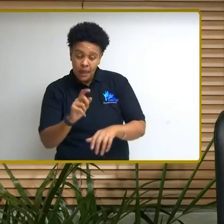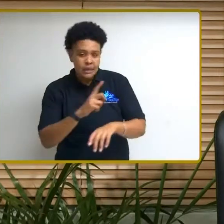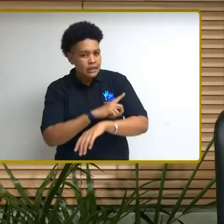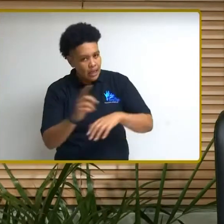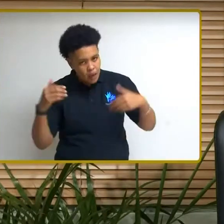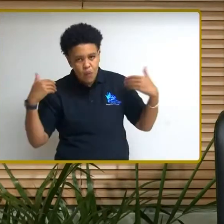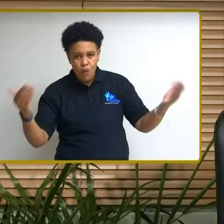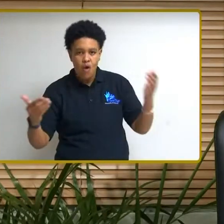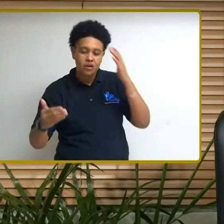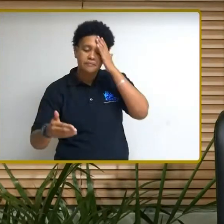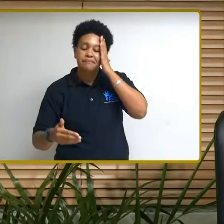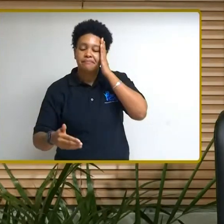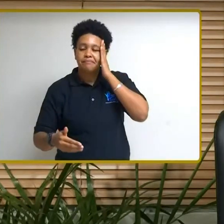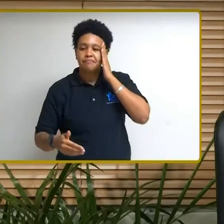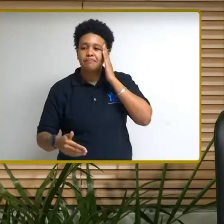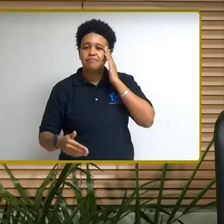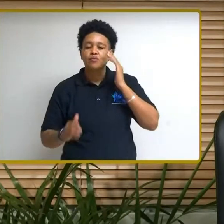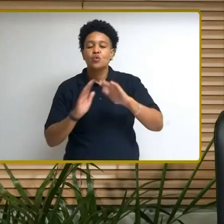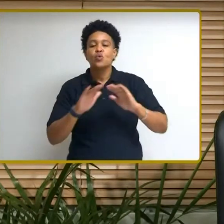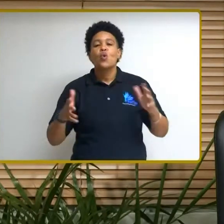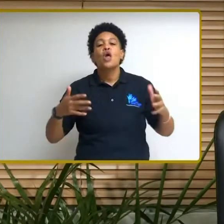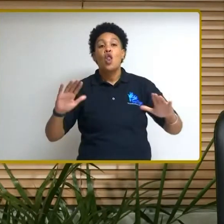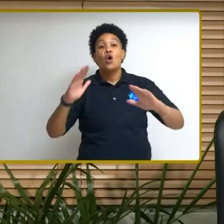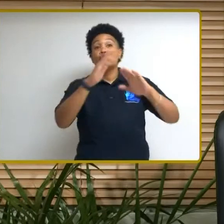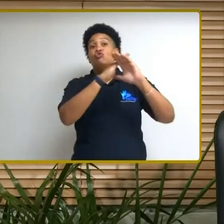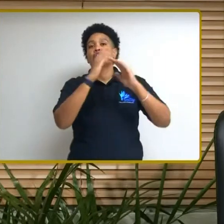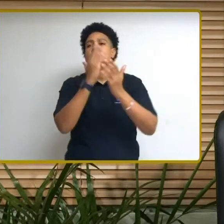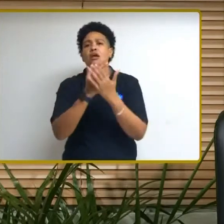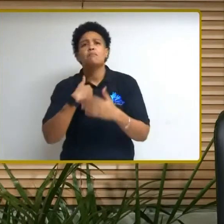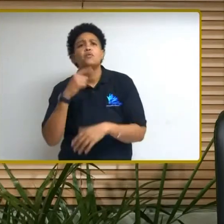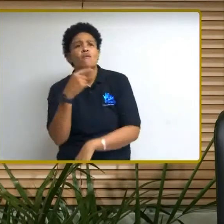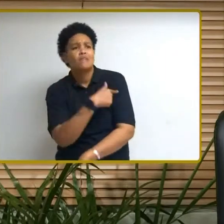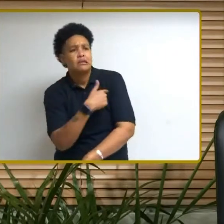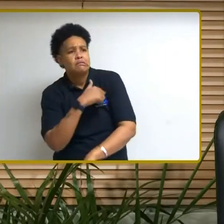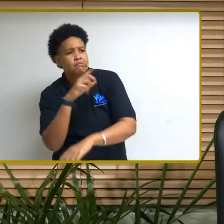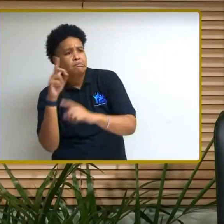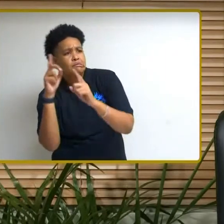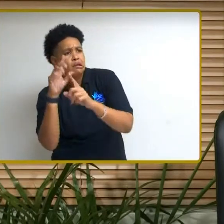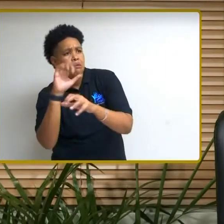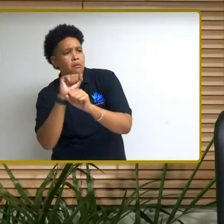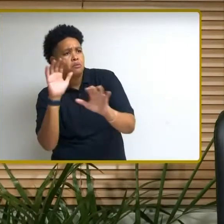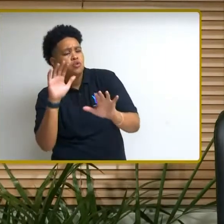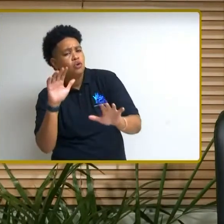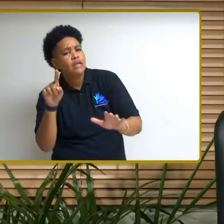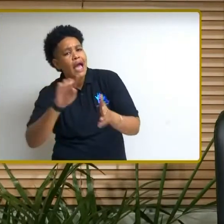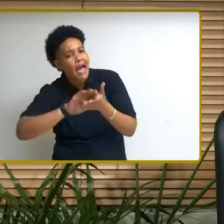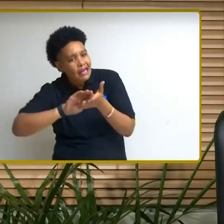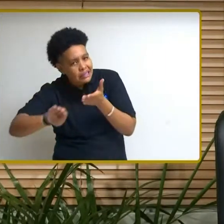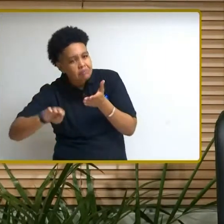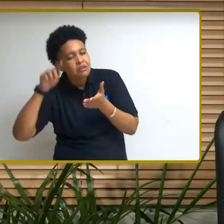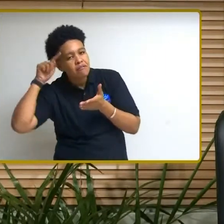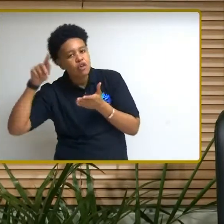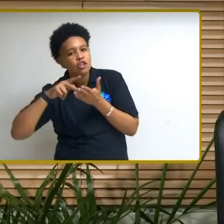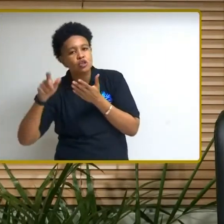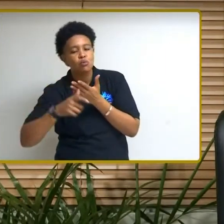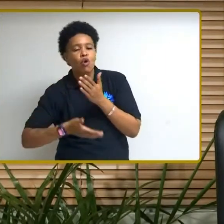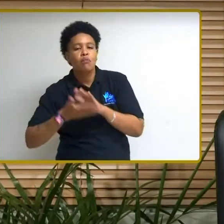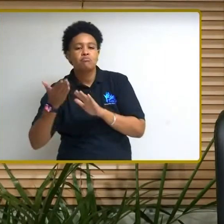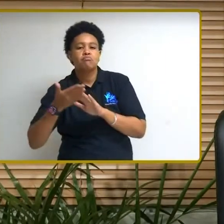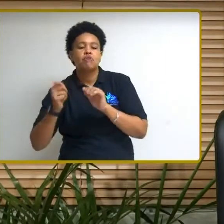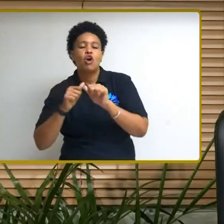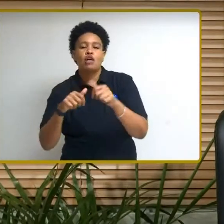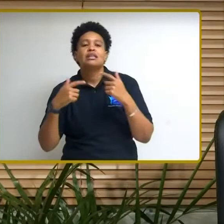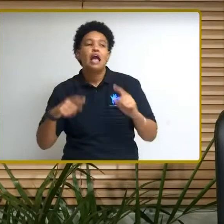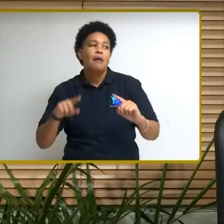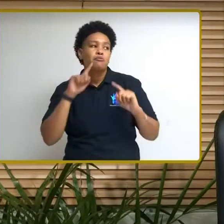not allow the restrictions to stop you, because there are exemptions for this program to continue.